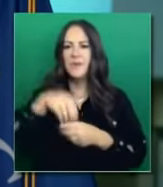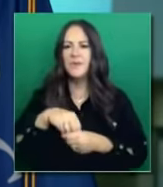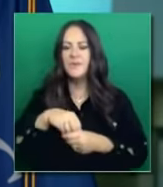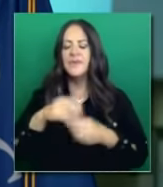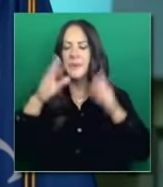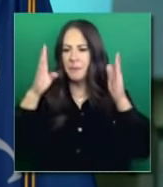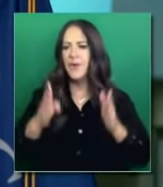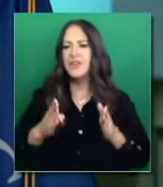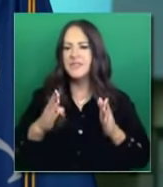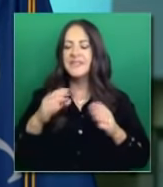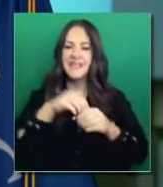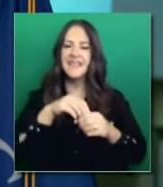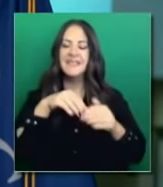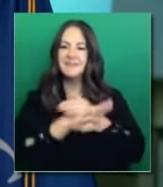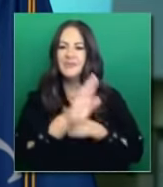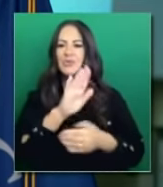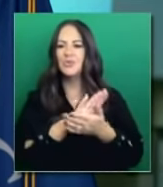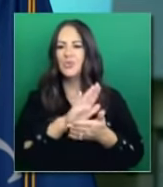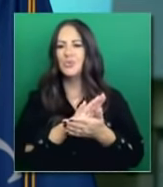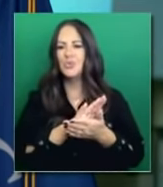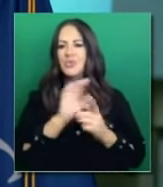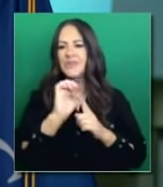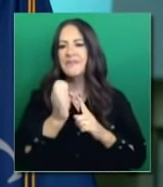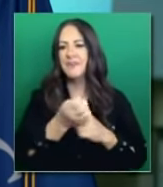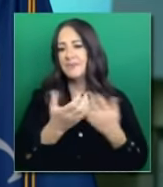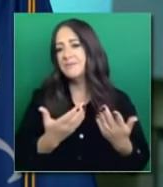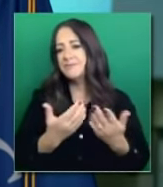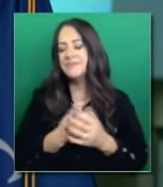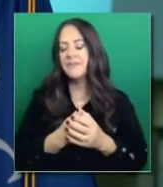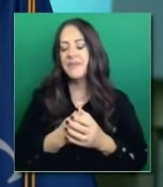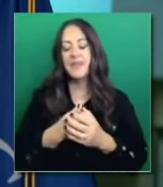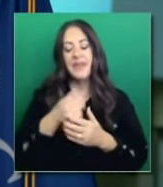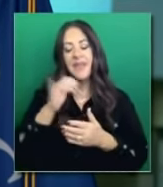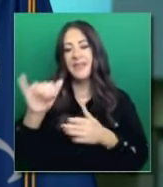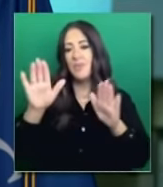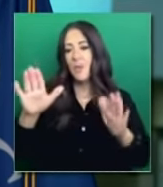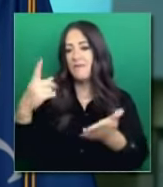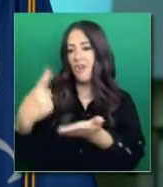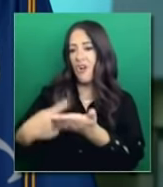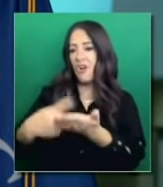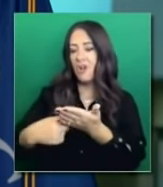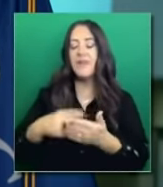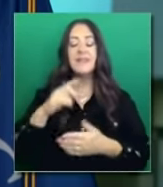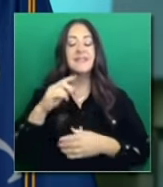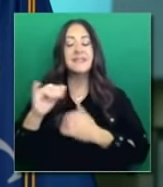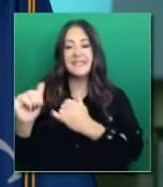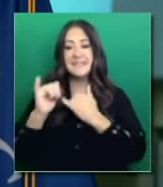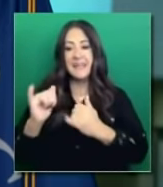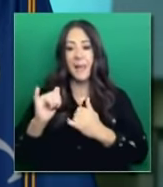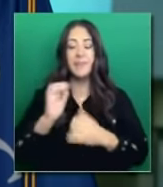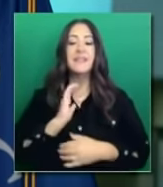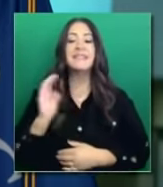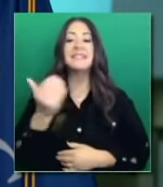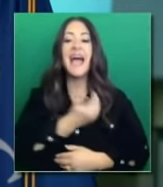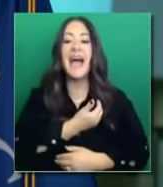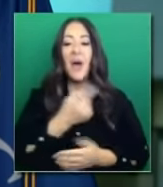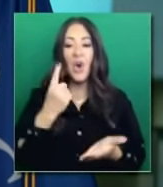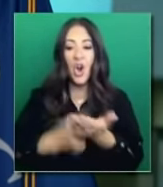so this is our argument. This is our emphasis. This is